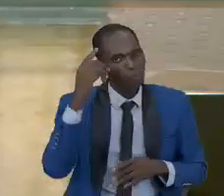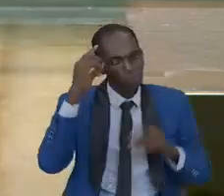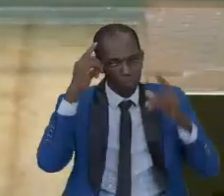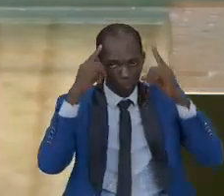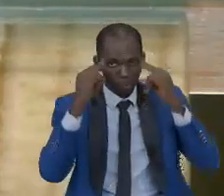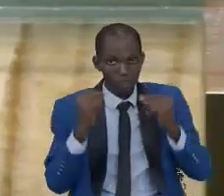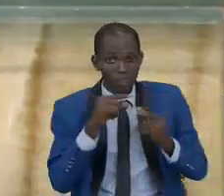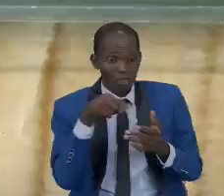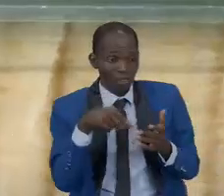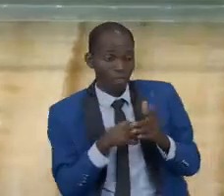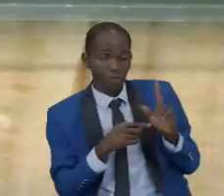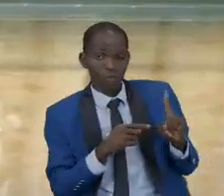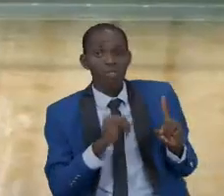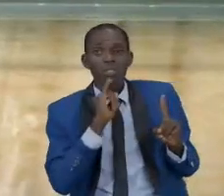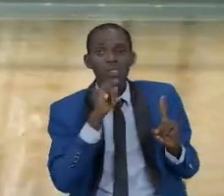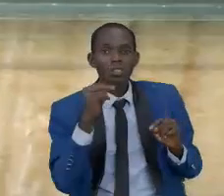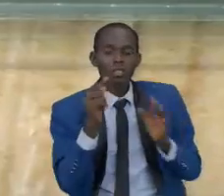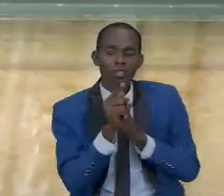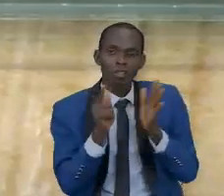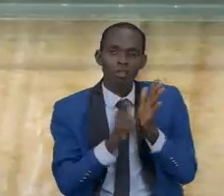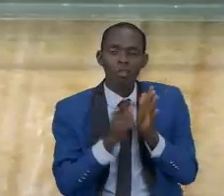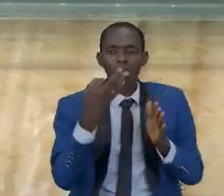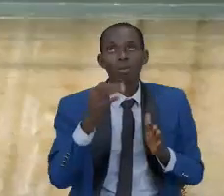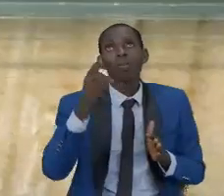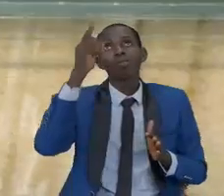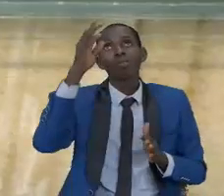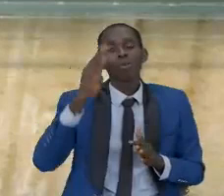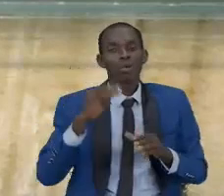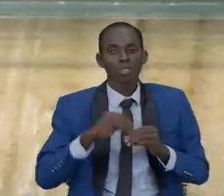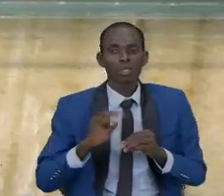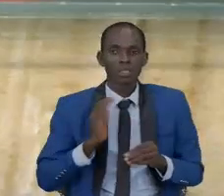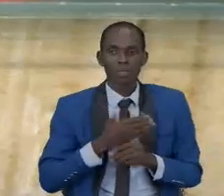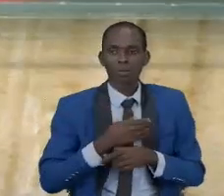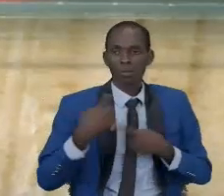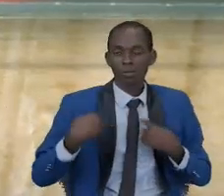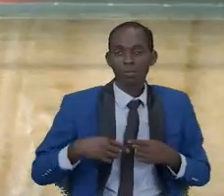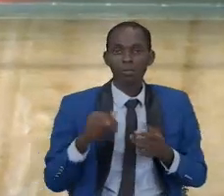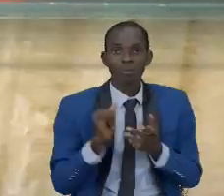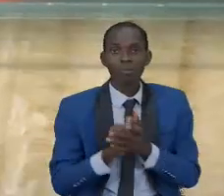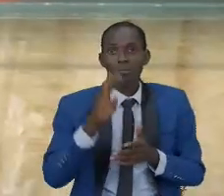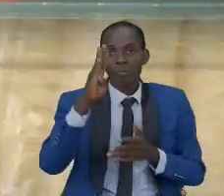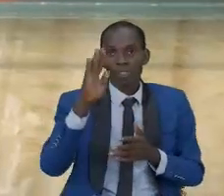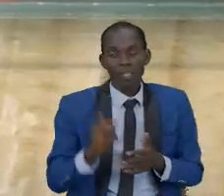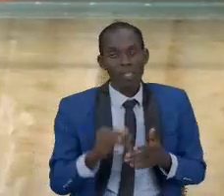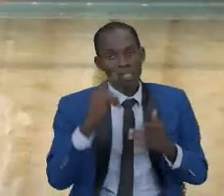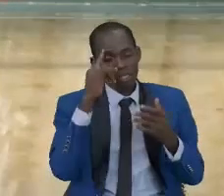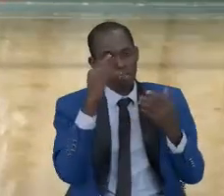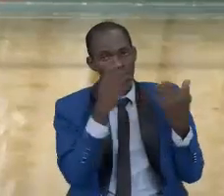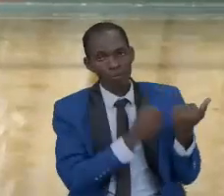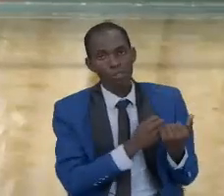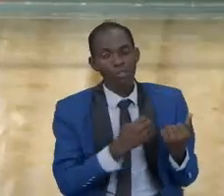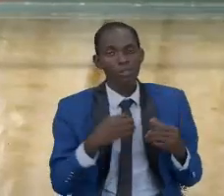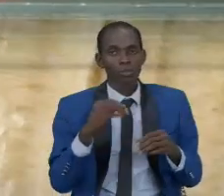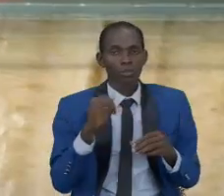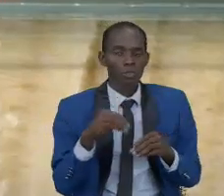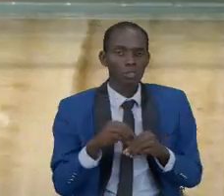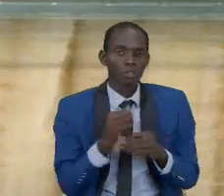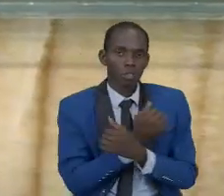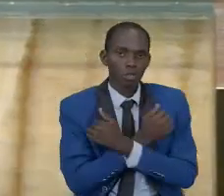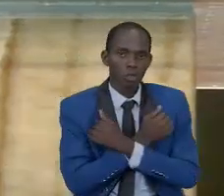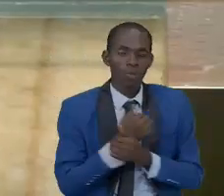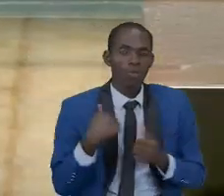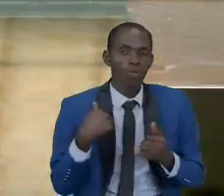is the love of God in our heart that by Faith by love will served